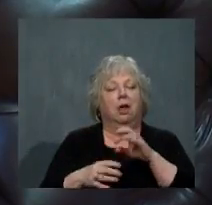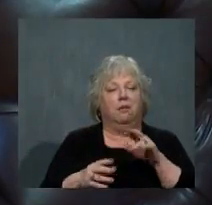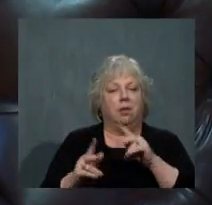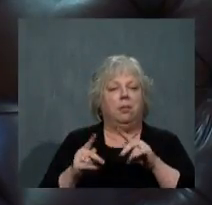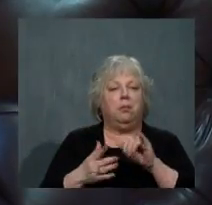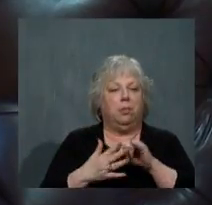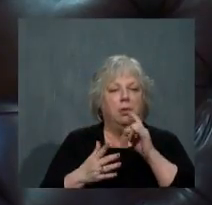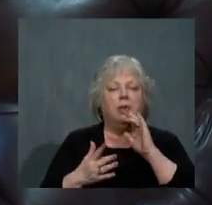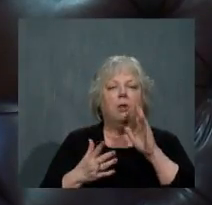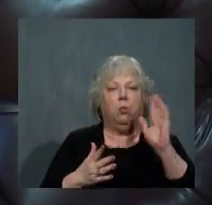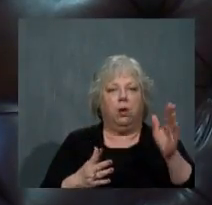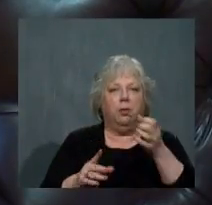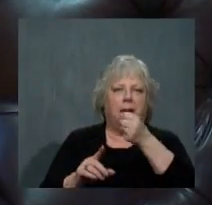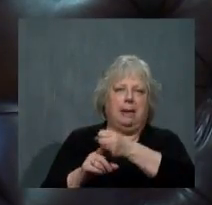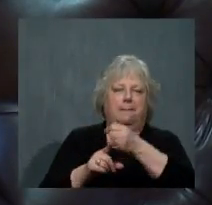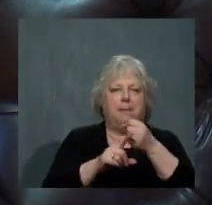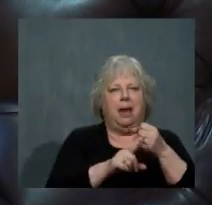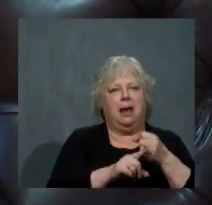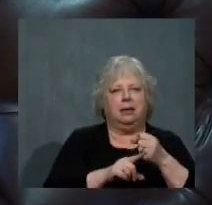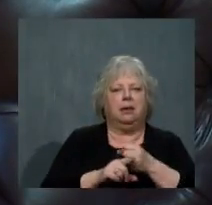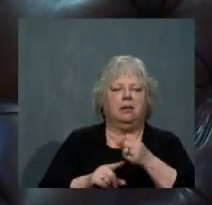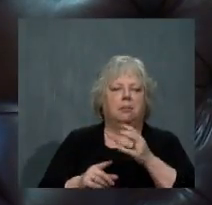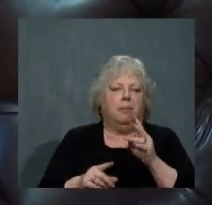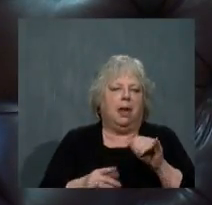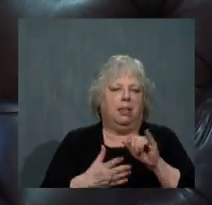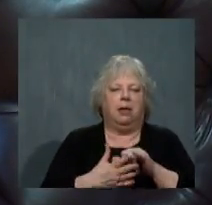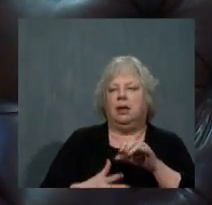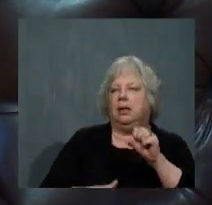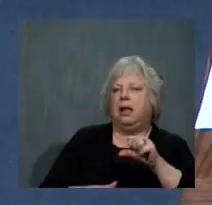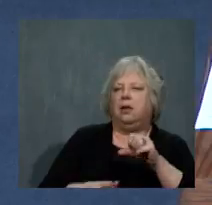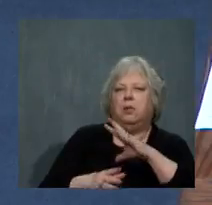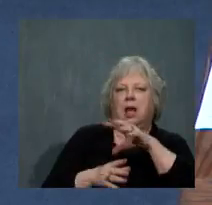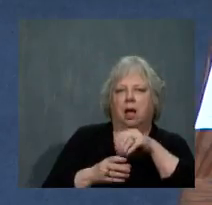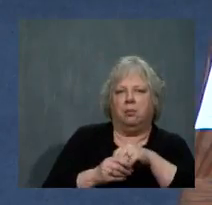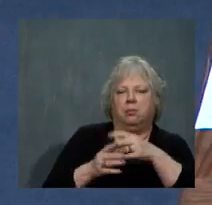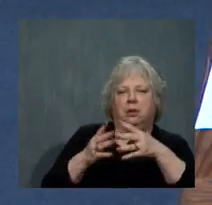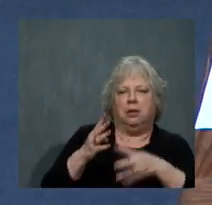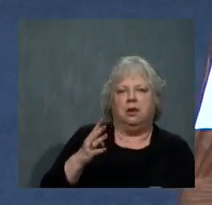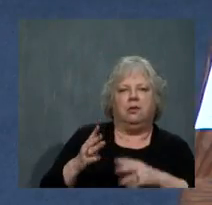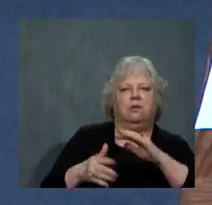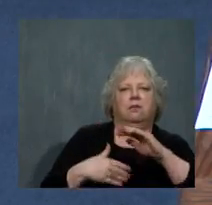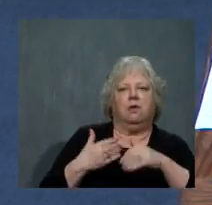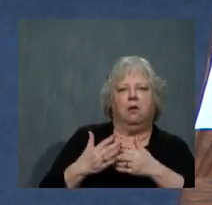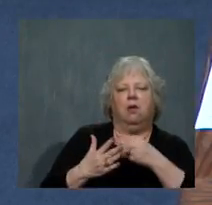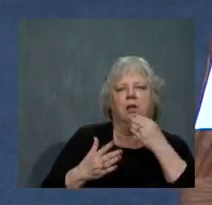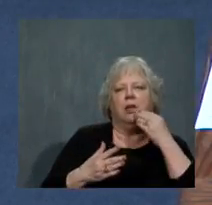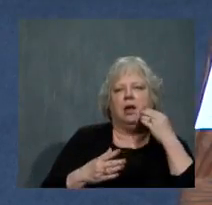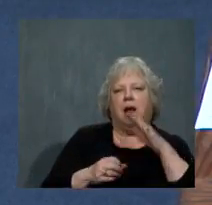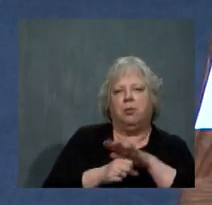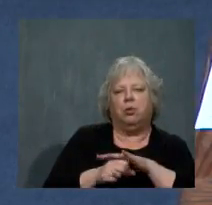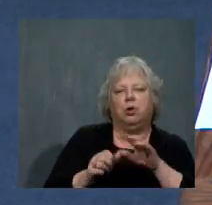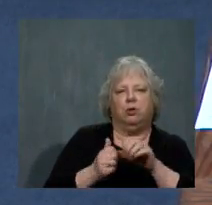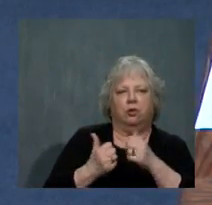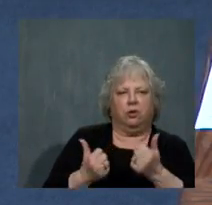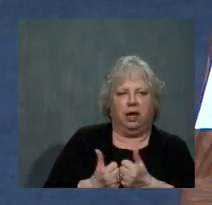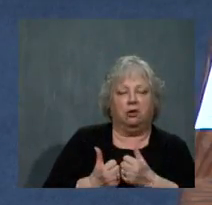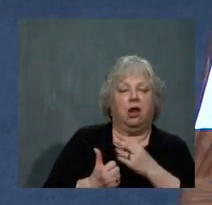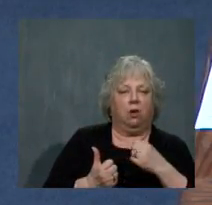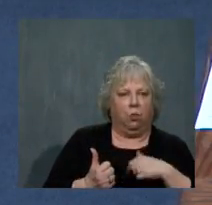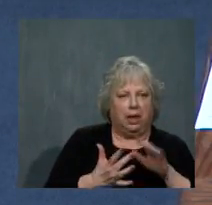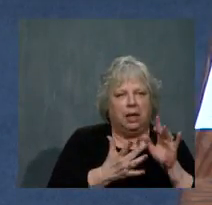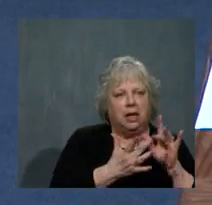be impacted in that area. So Yes, there was a comprehensive list of all the neighborhood associations in there, and we did